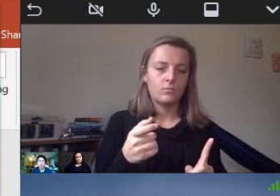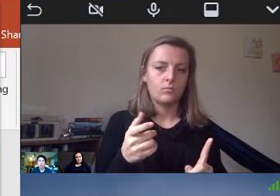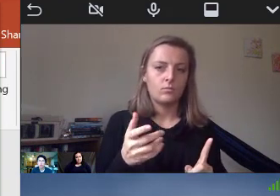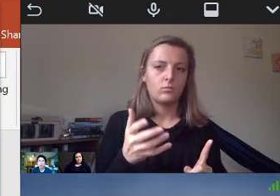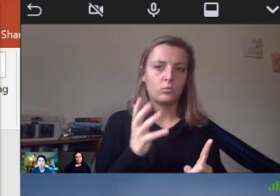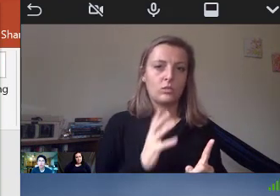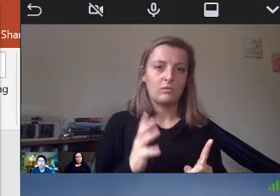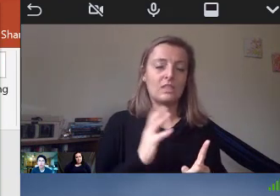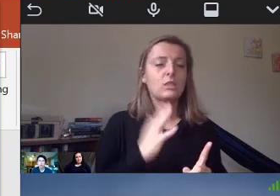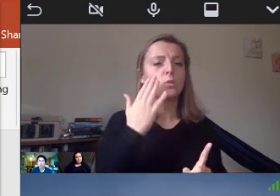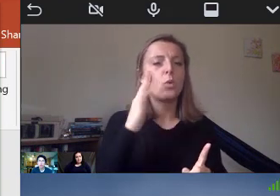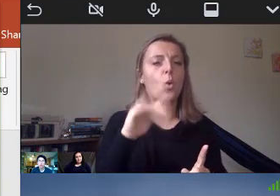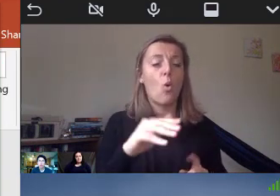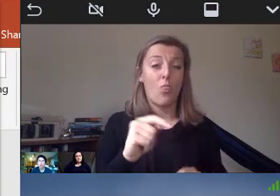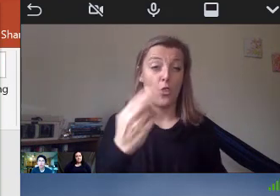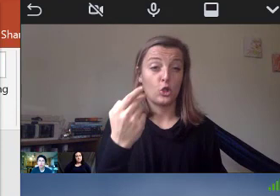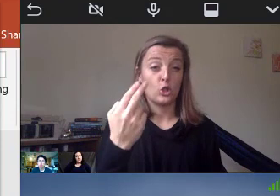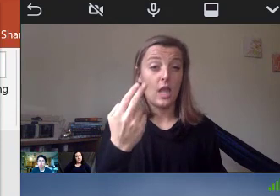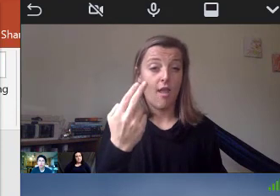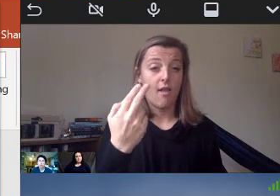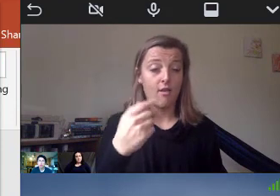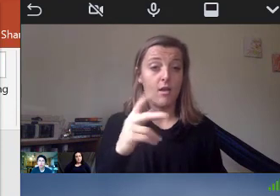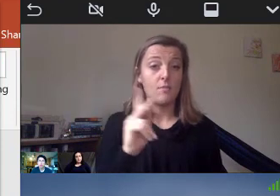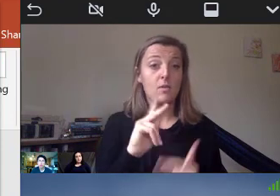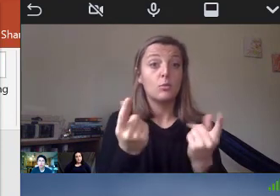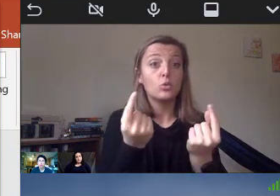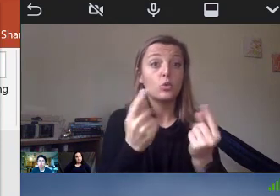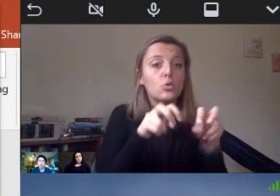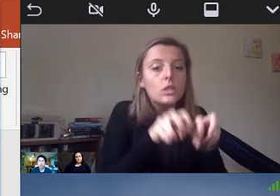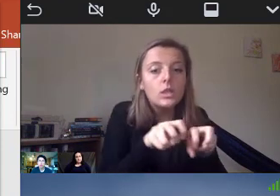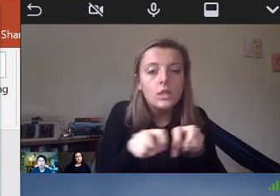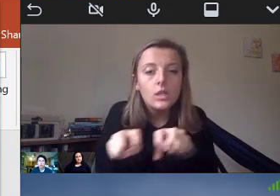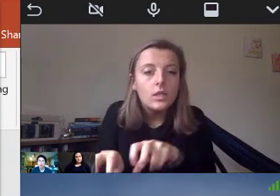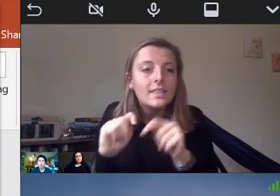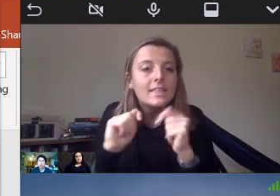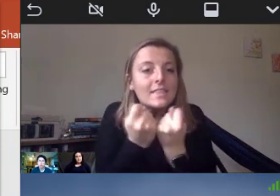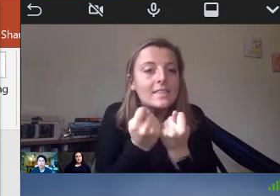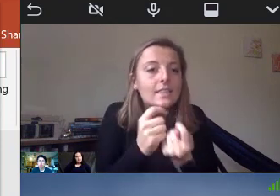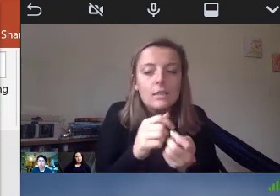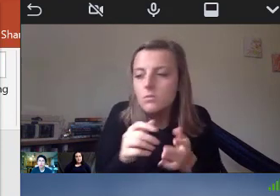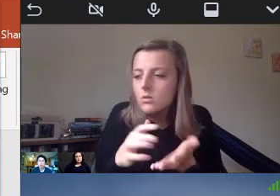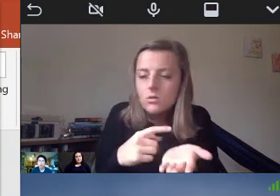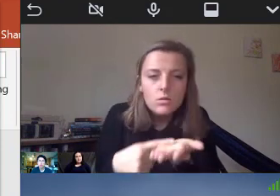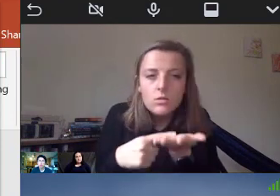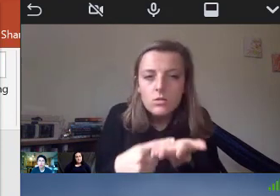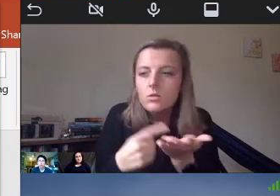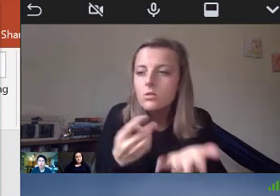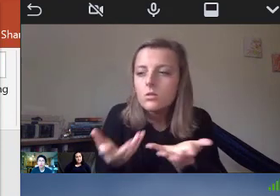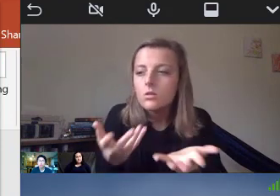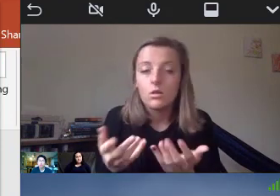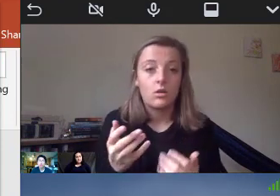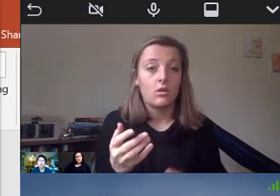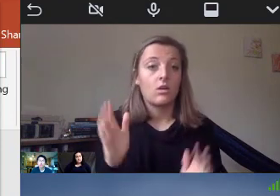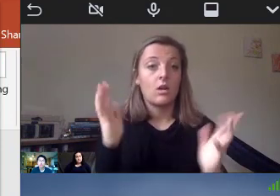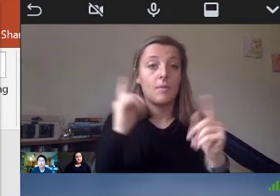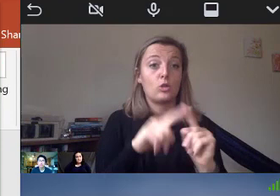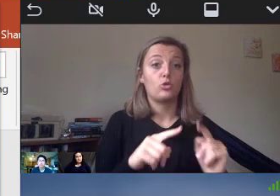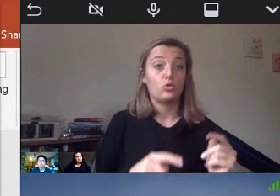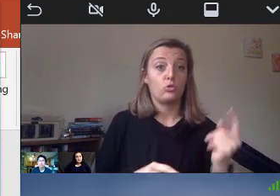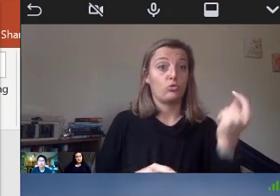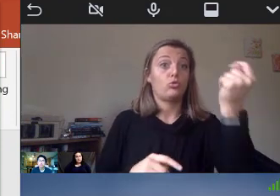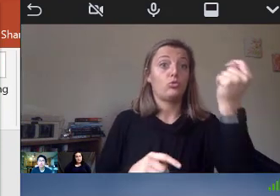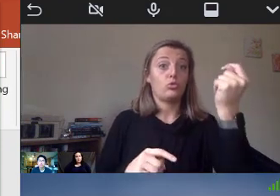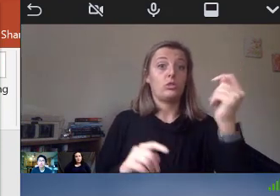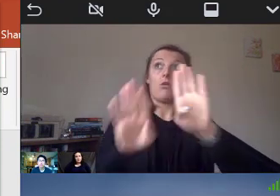classes, people would work in teams on these problems instead of us all working together on the board. So these are not, I just want to be clear